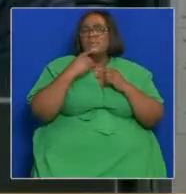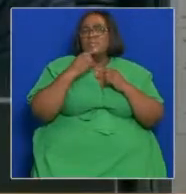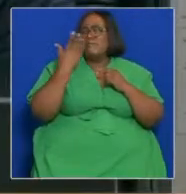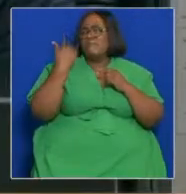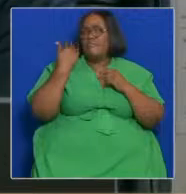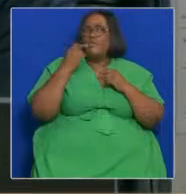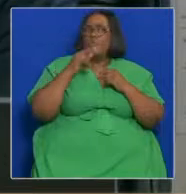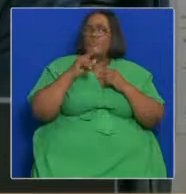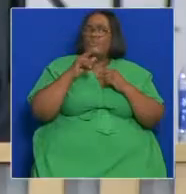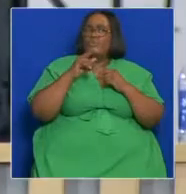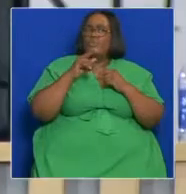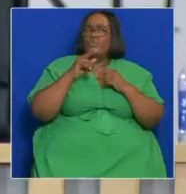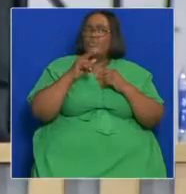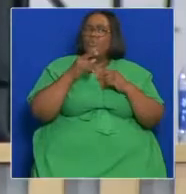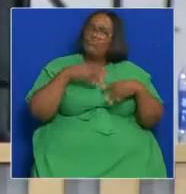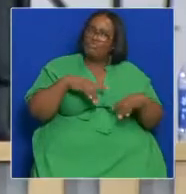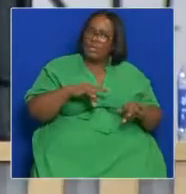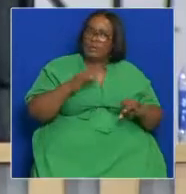tense?